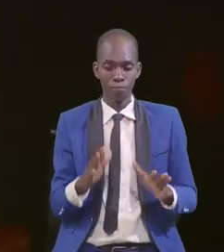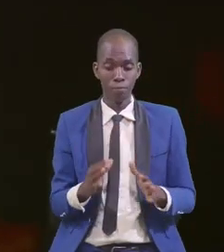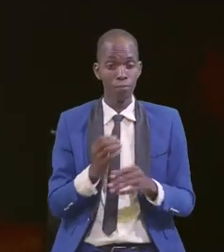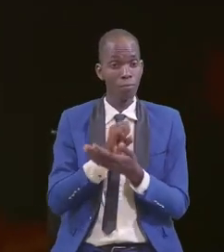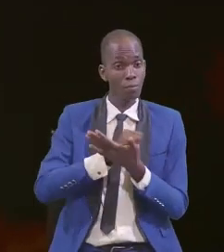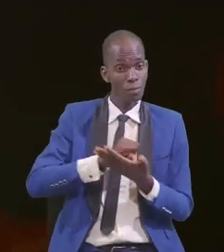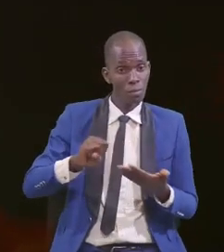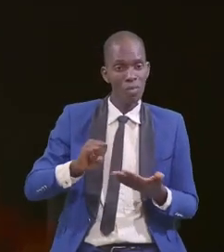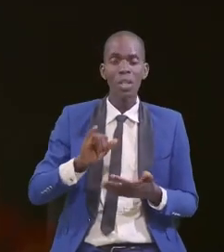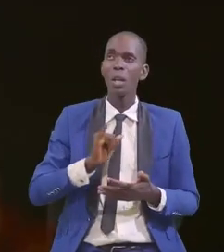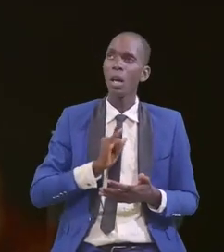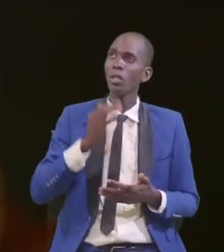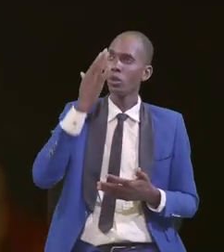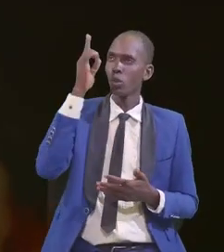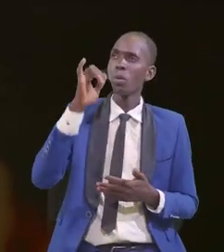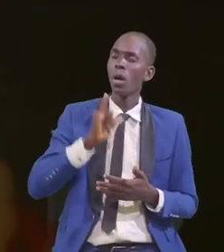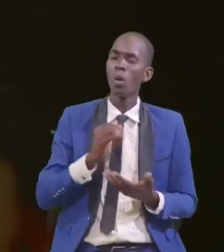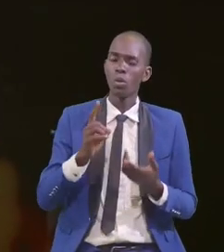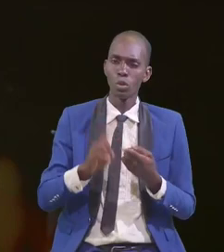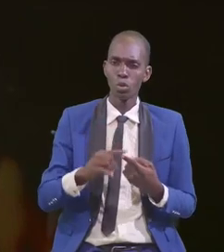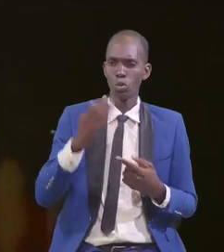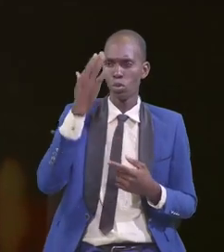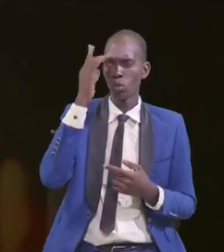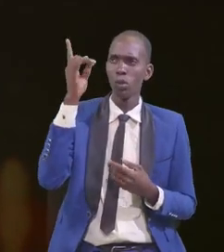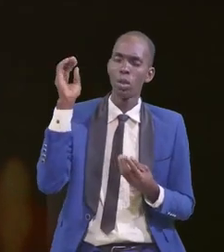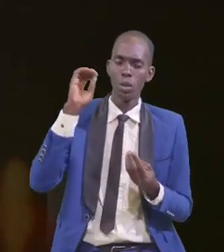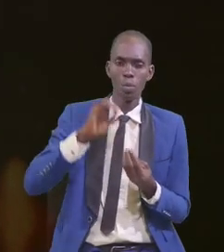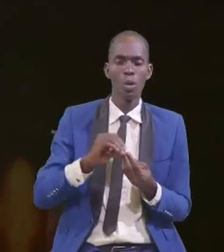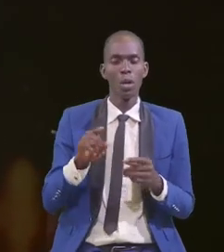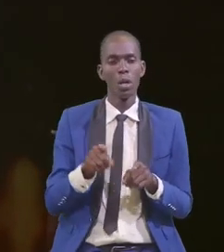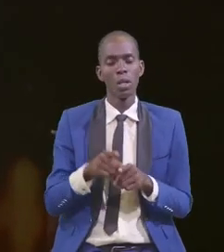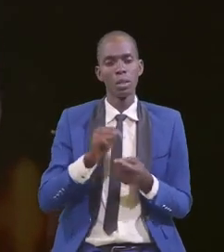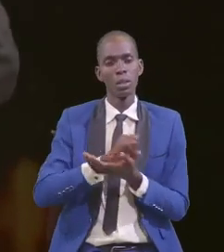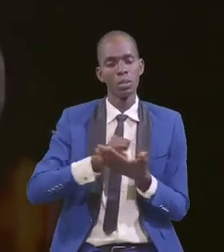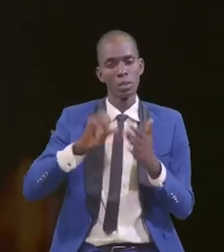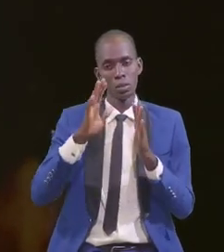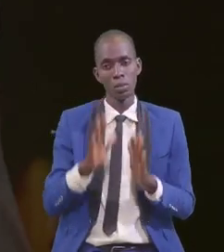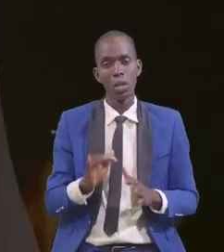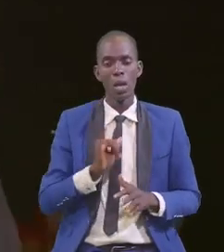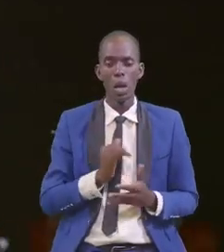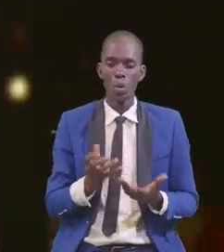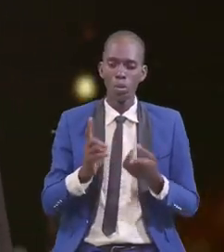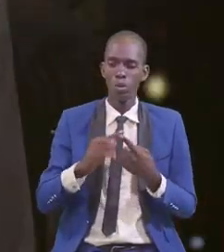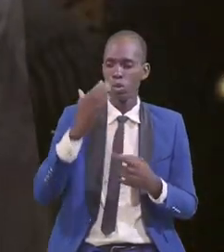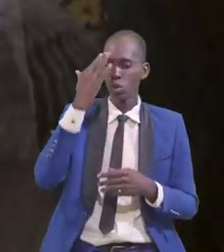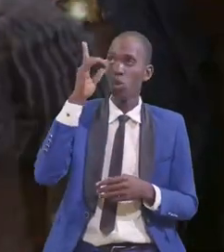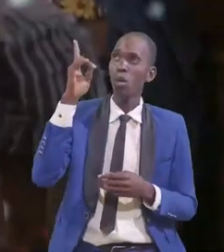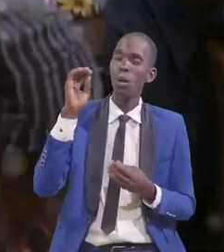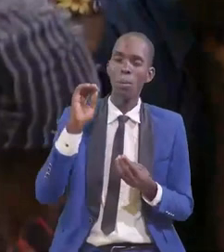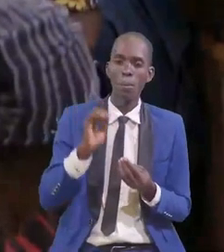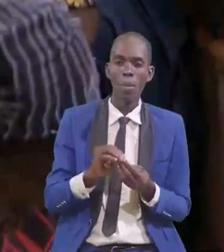may know him. I know him as the sanctifier. I want to know him more. I want to know him as